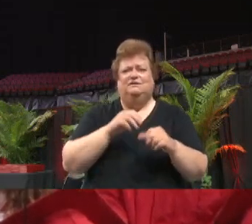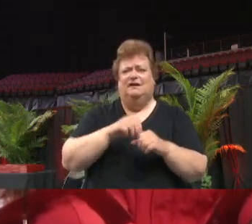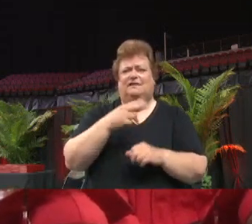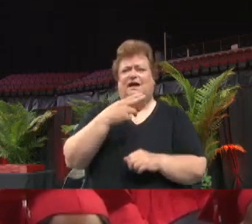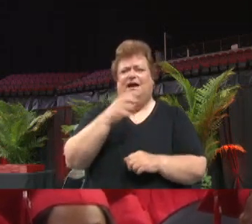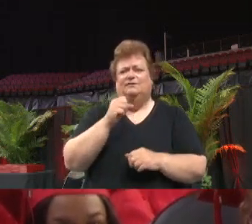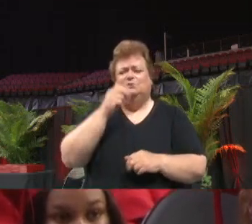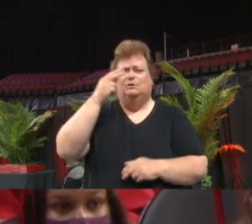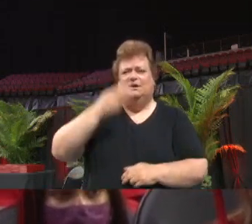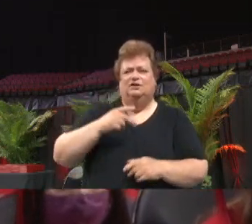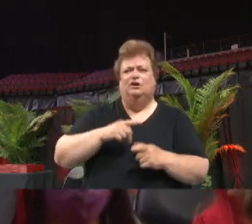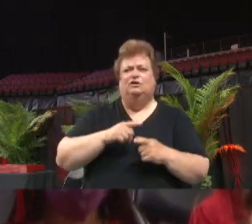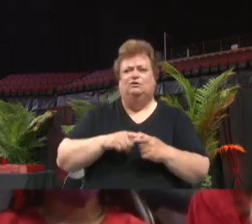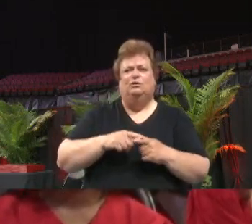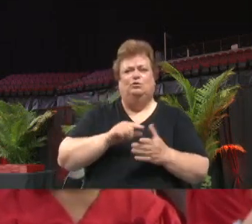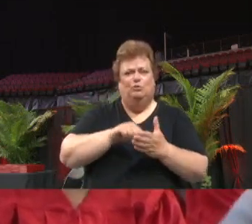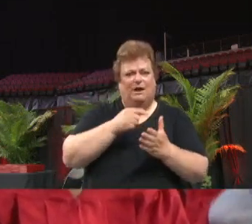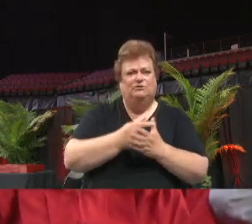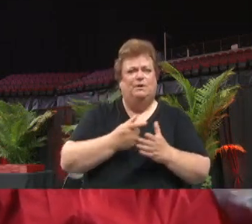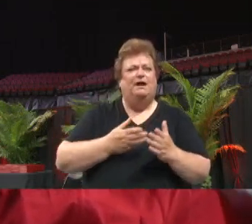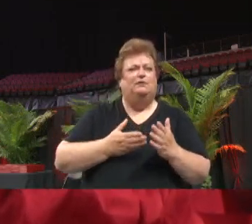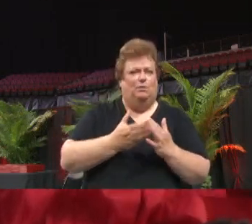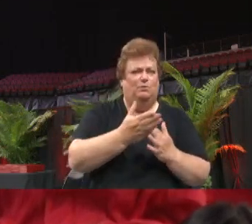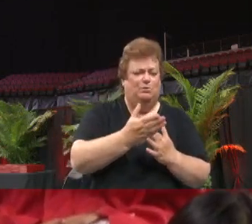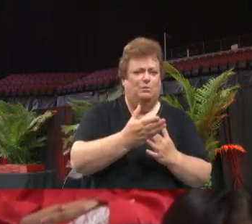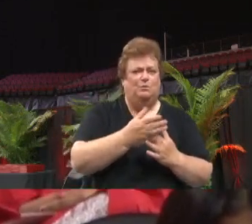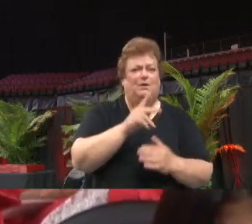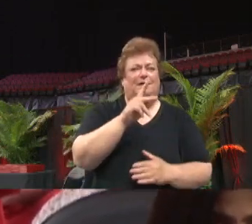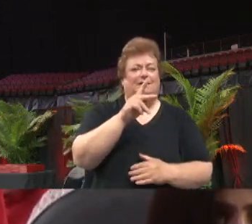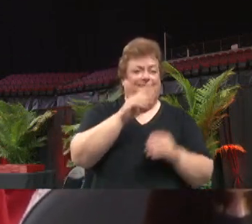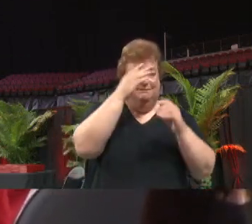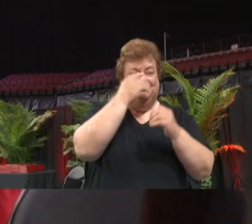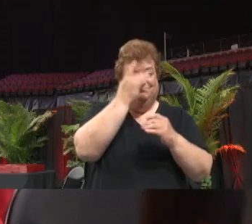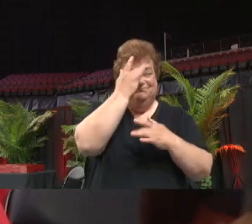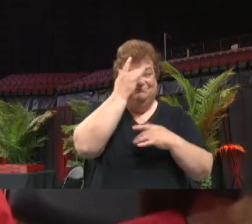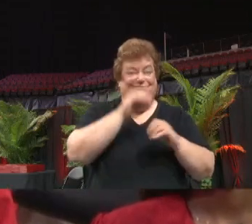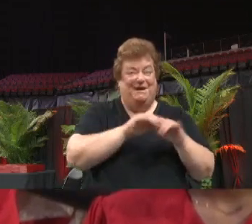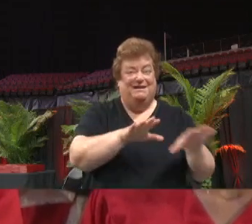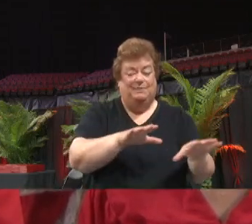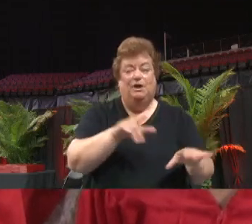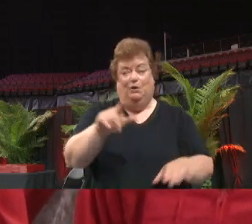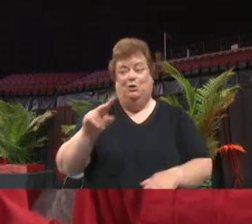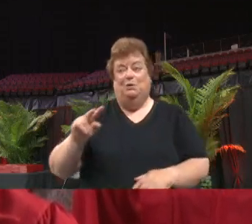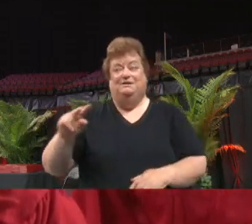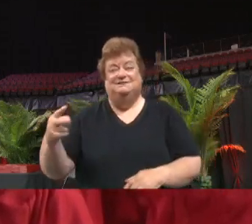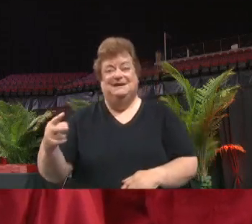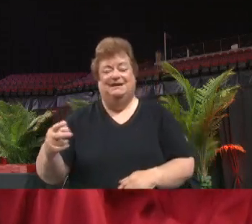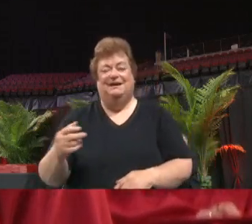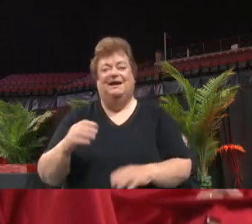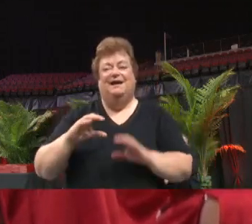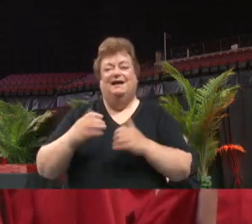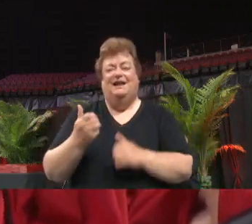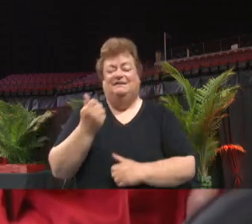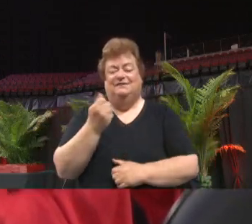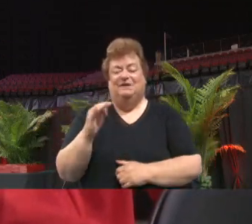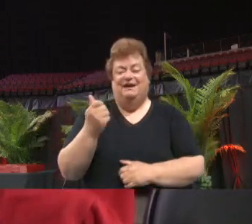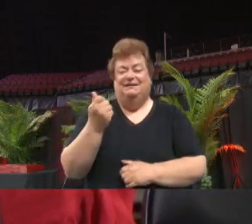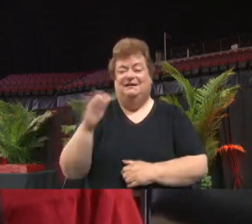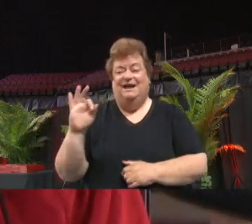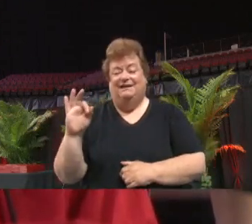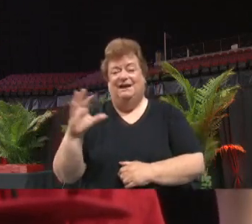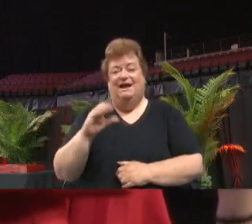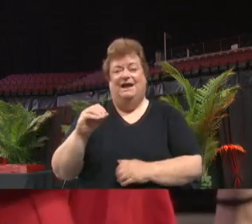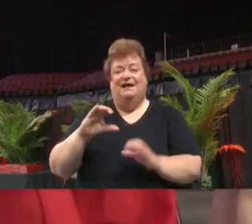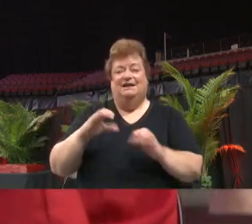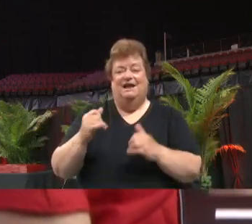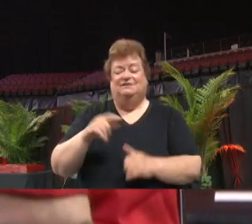to graduate through a pandemic. You are the second. The class of 1919 and the class of